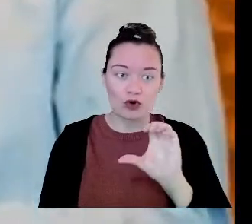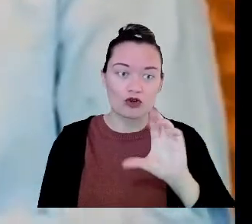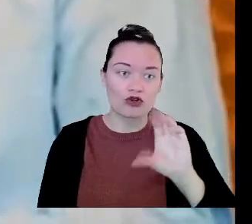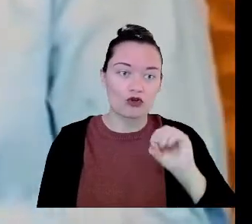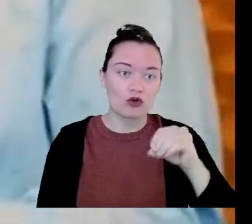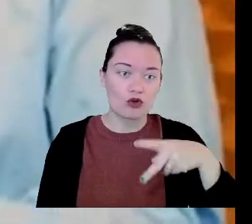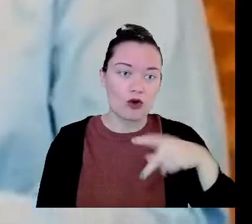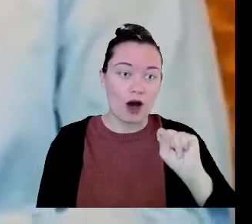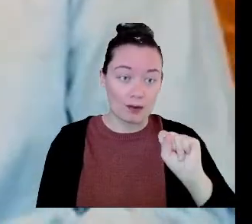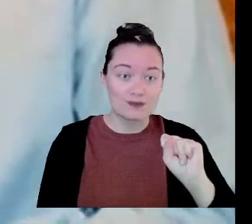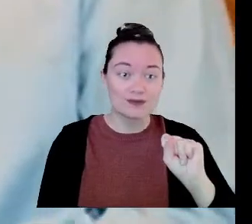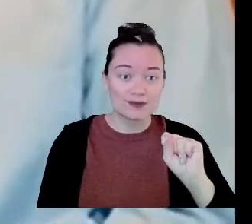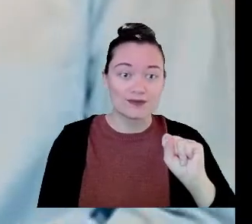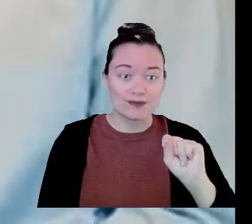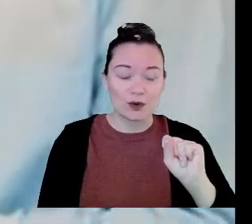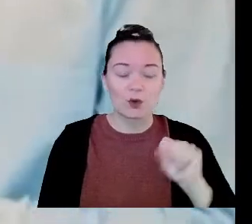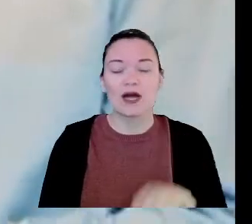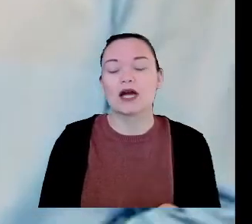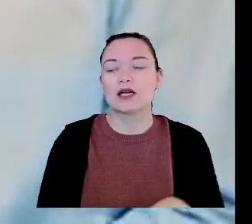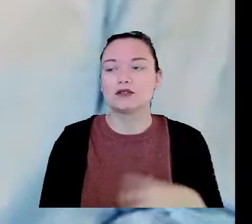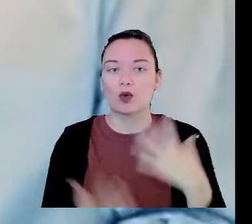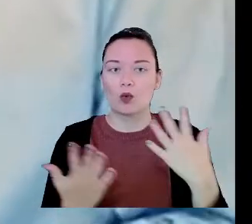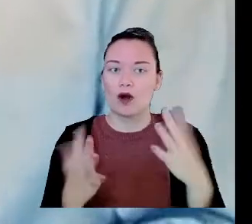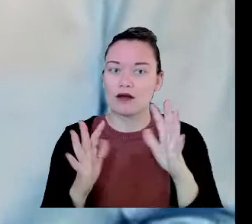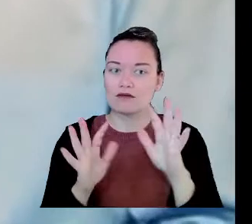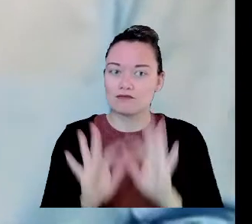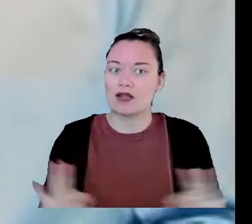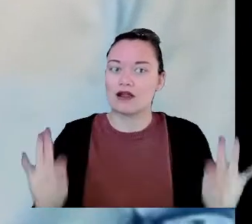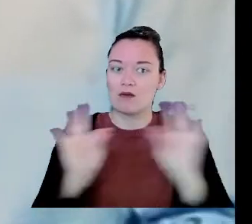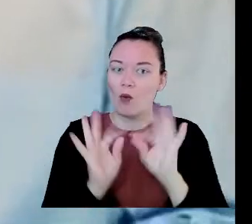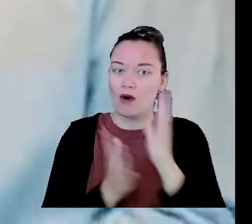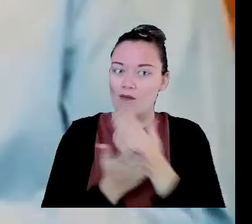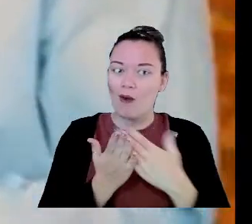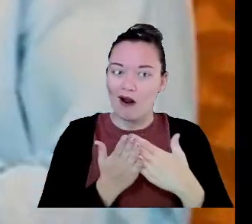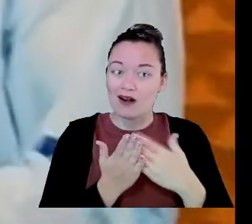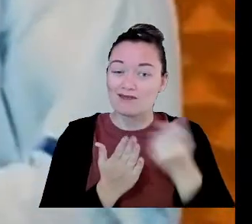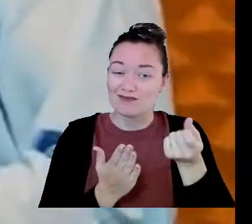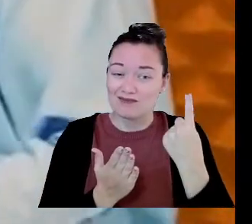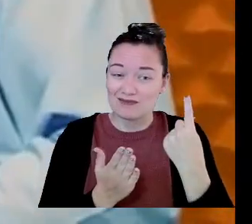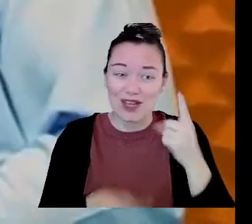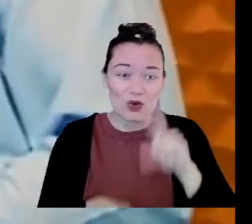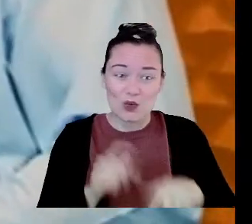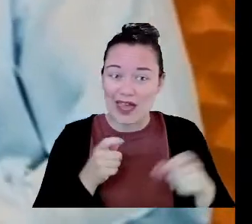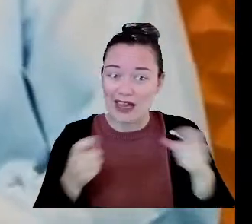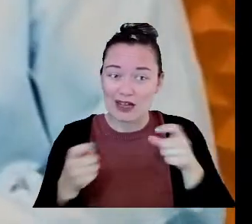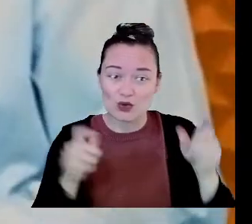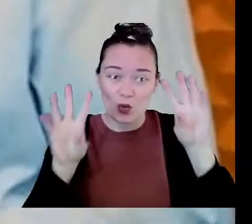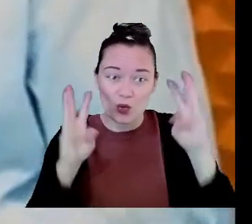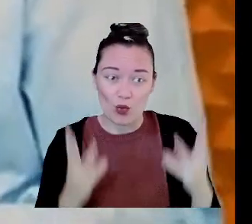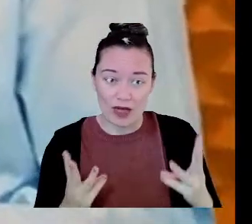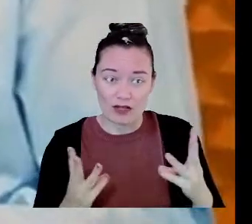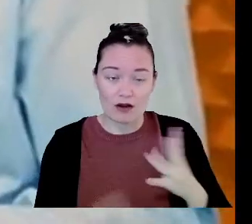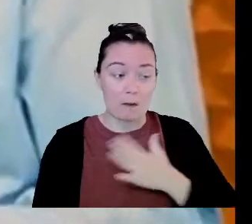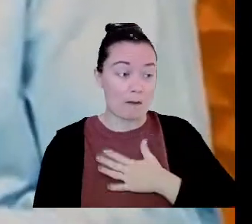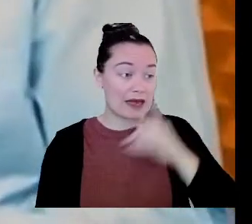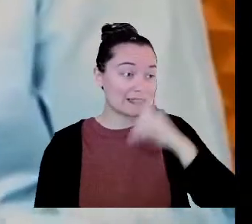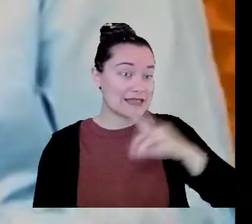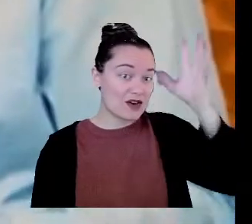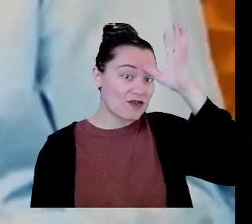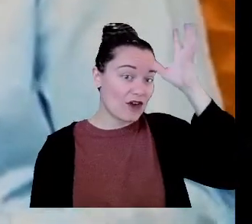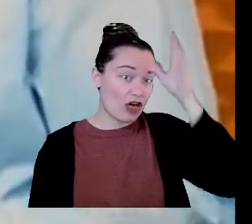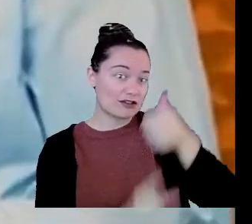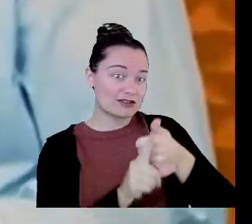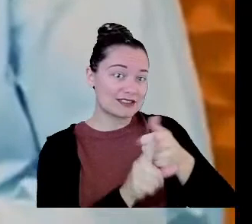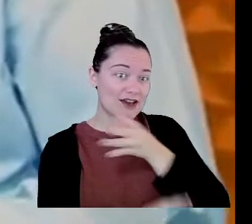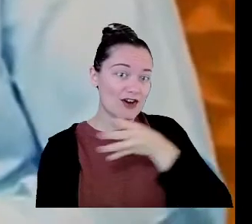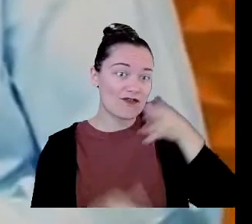issues that farmers have to deal with is you can't control the weather. My stepfather is a farmer, and